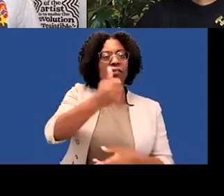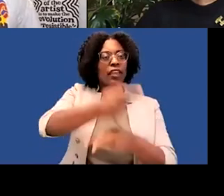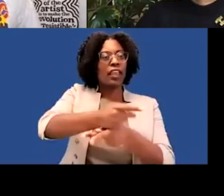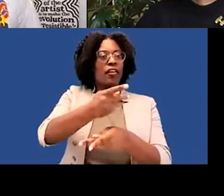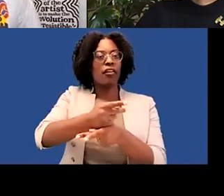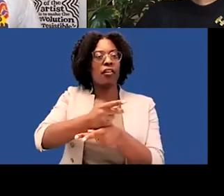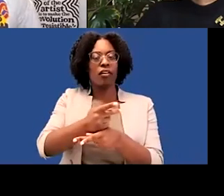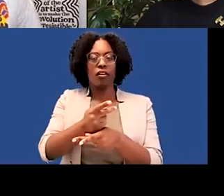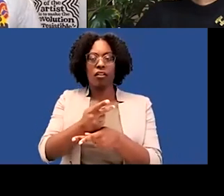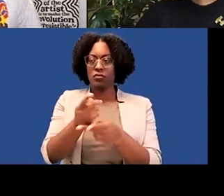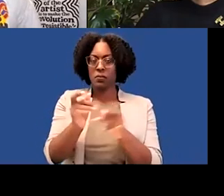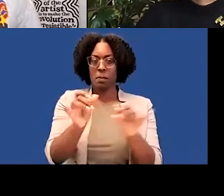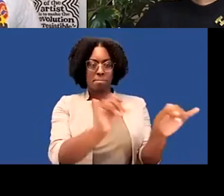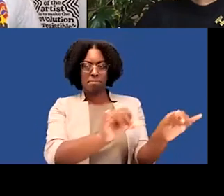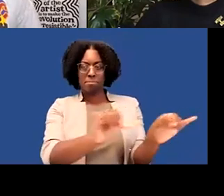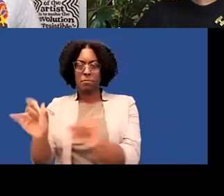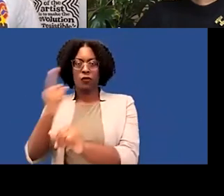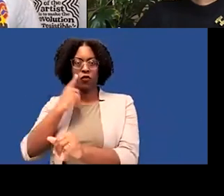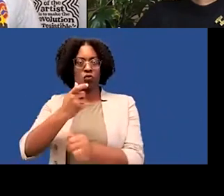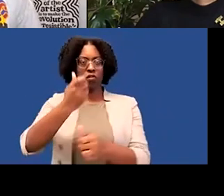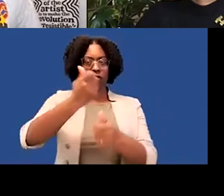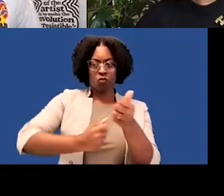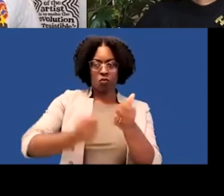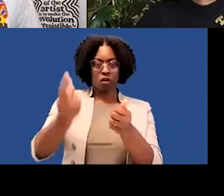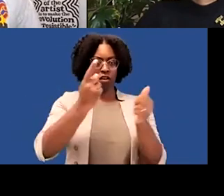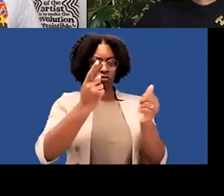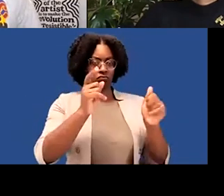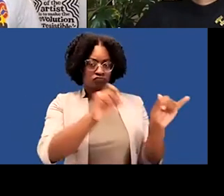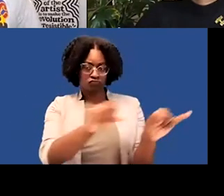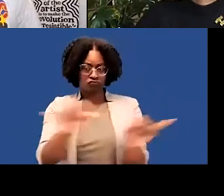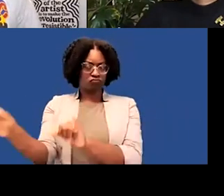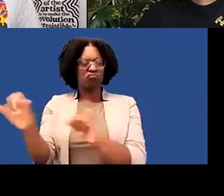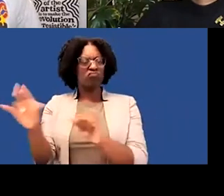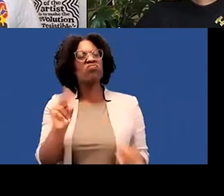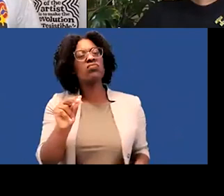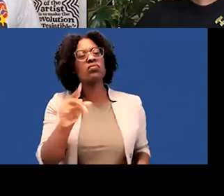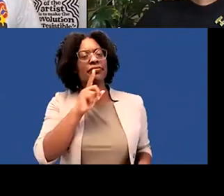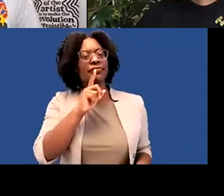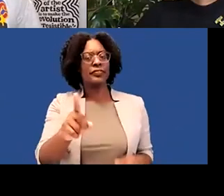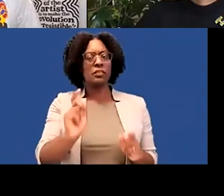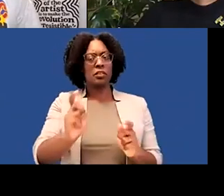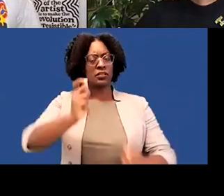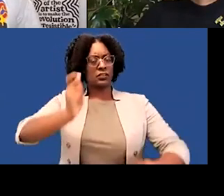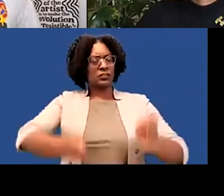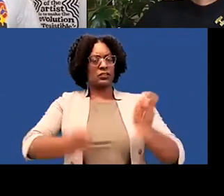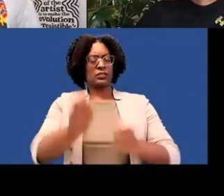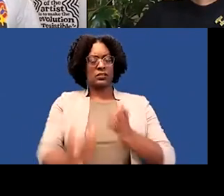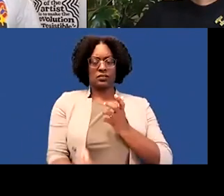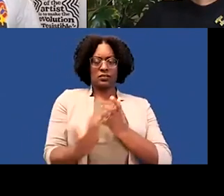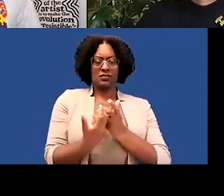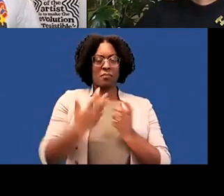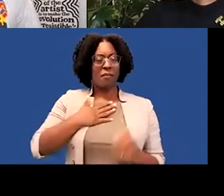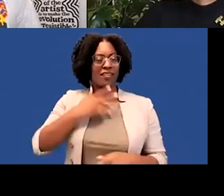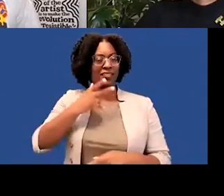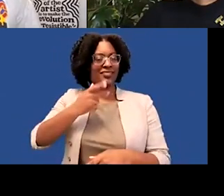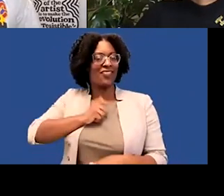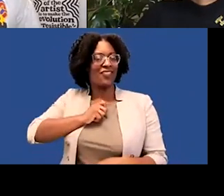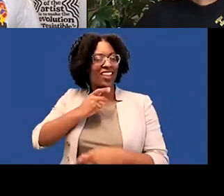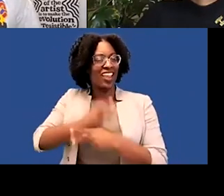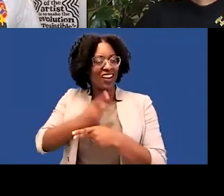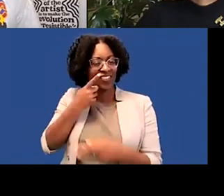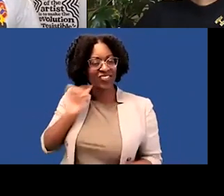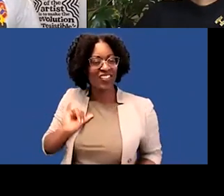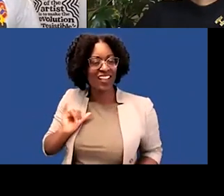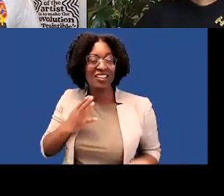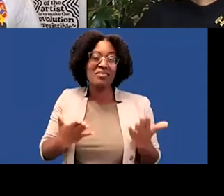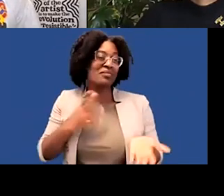place. And it literally could just be taking an extra minute in the bath or the shower, you know, and I